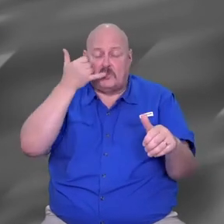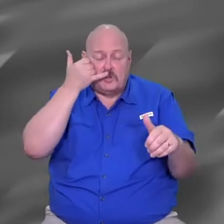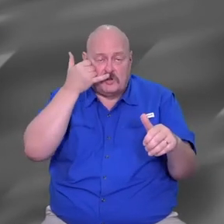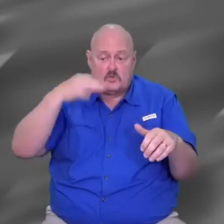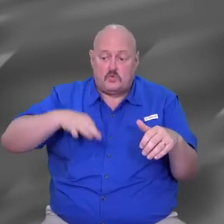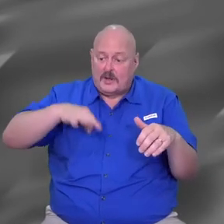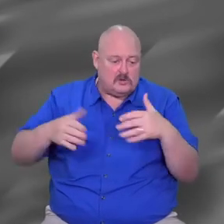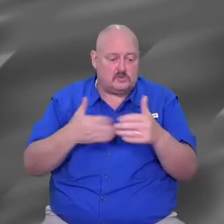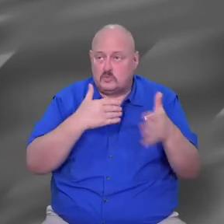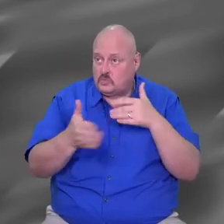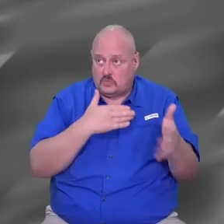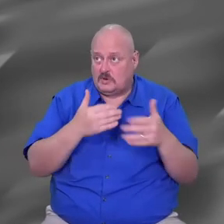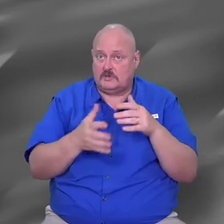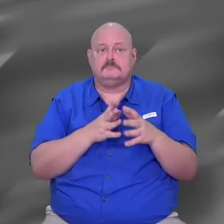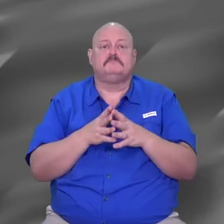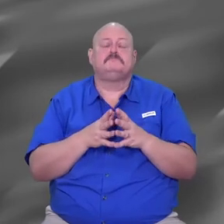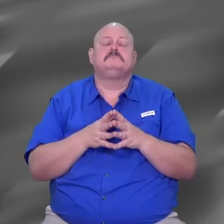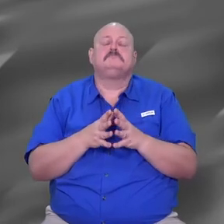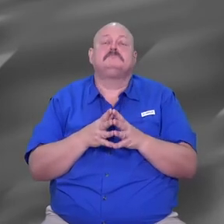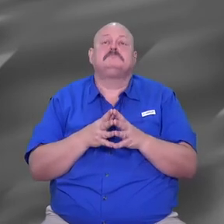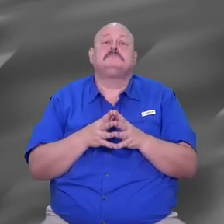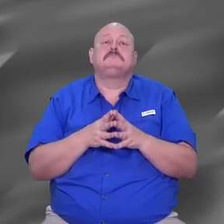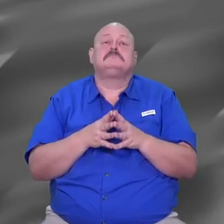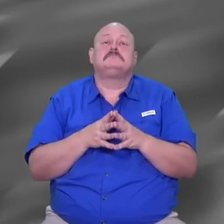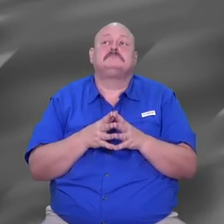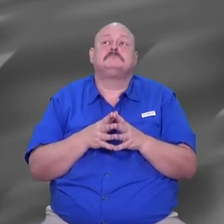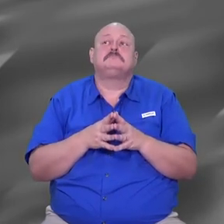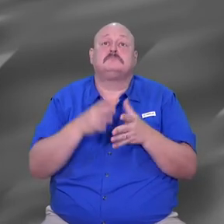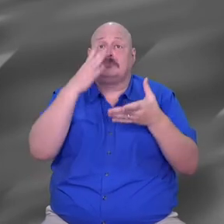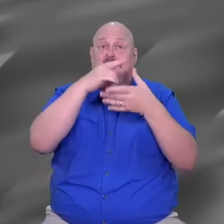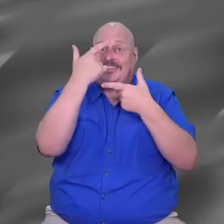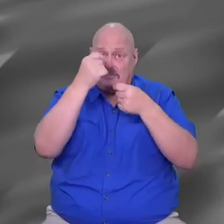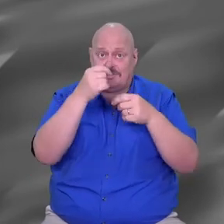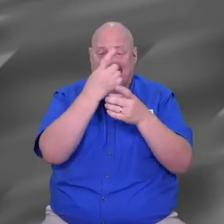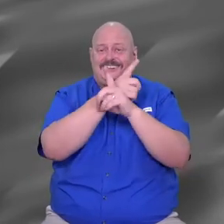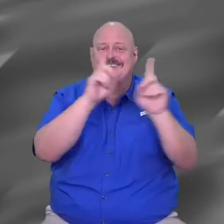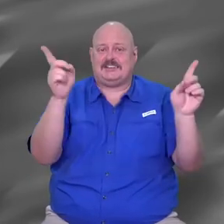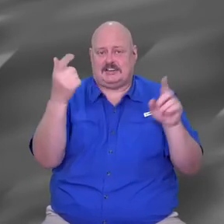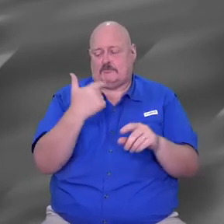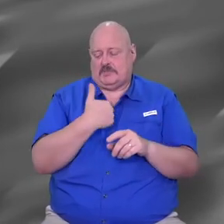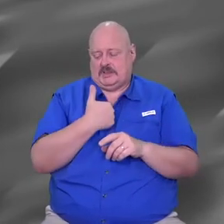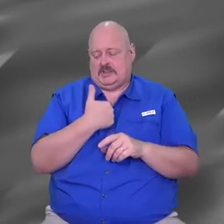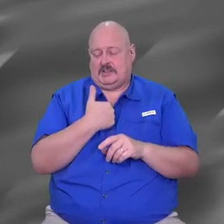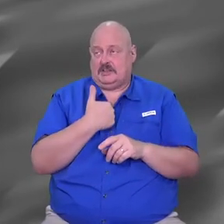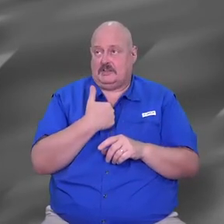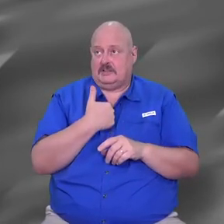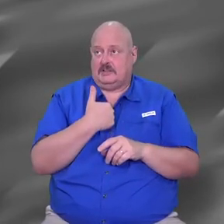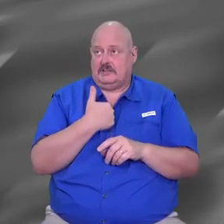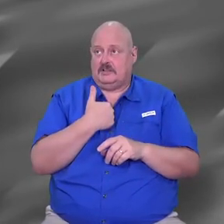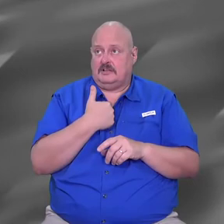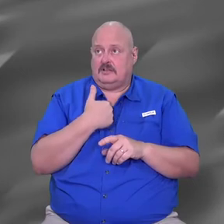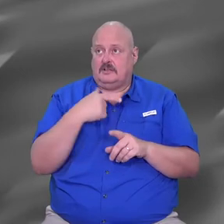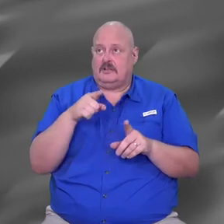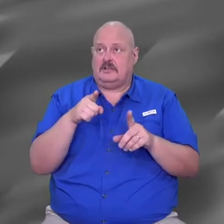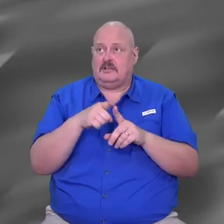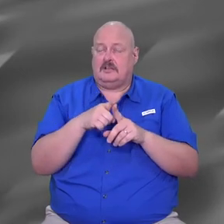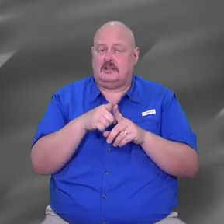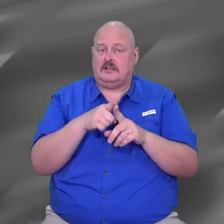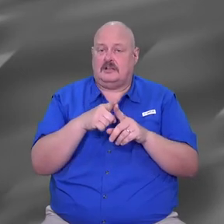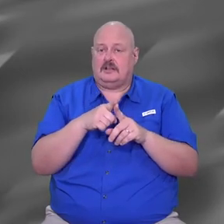creditors, whatever it may be. I think it's interesting. Deliver me as a roe from the hunter,